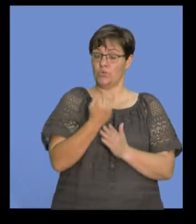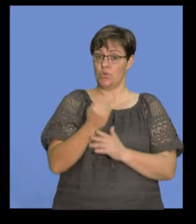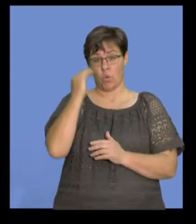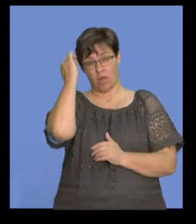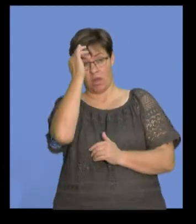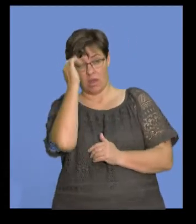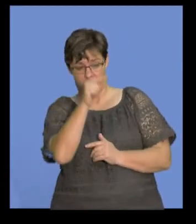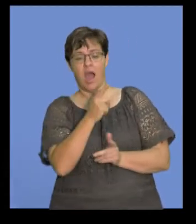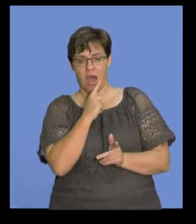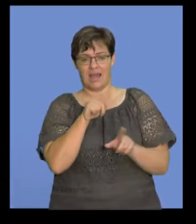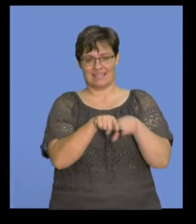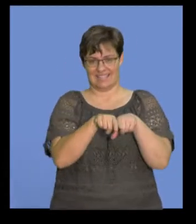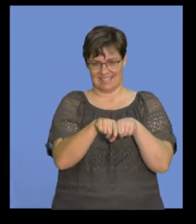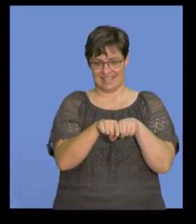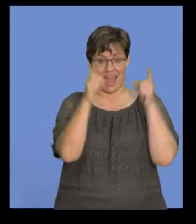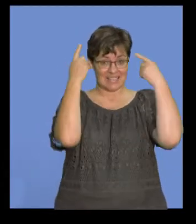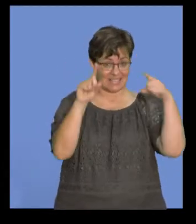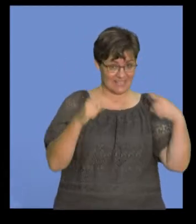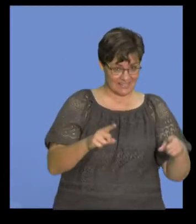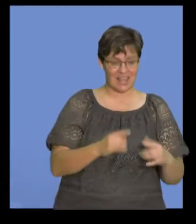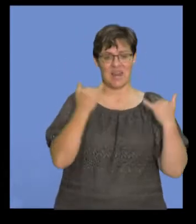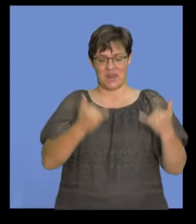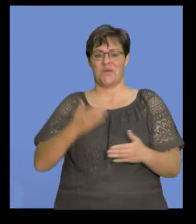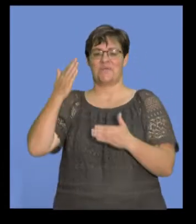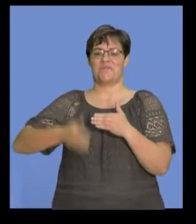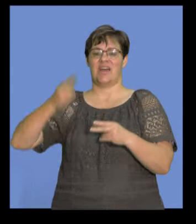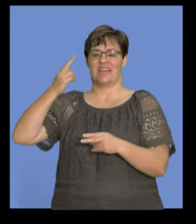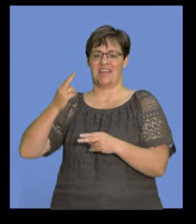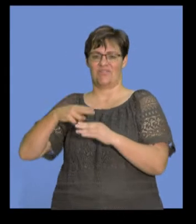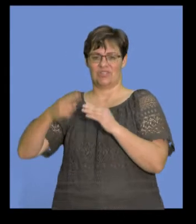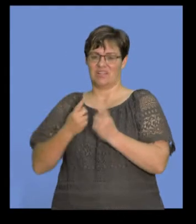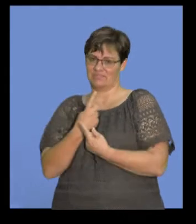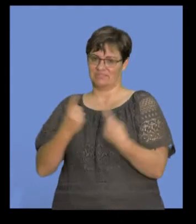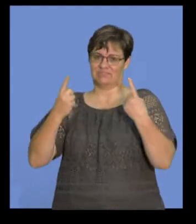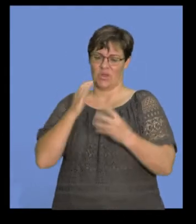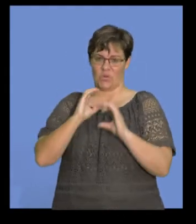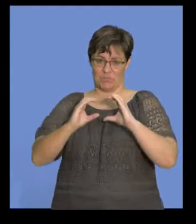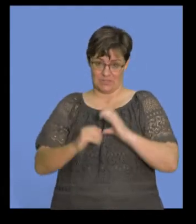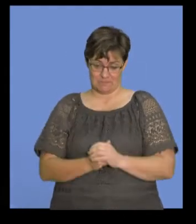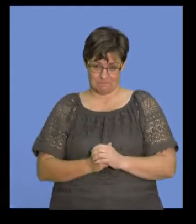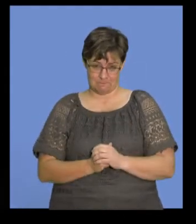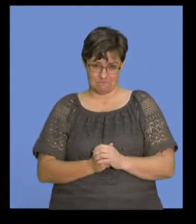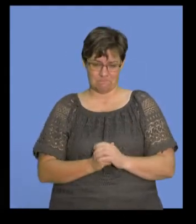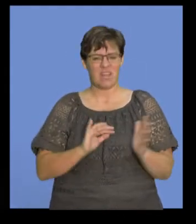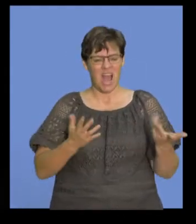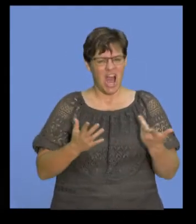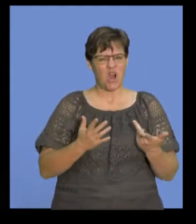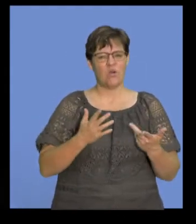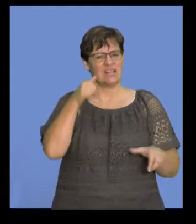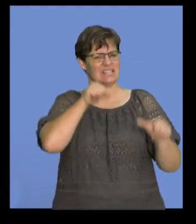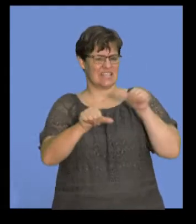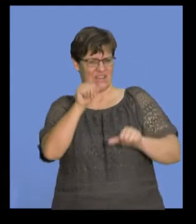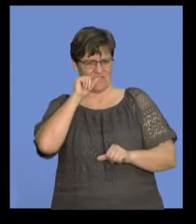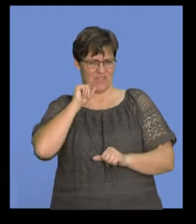hypothesis. And then when that succeeds, you then communicate your findings or your results. So this is an overview of the scientific